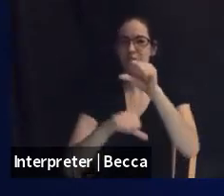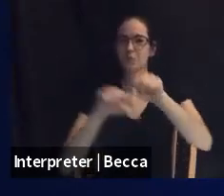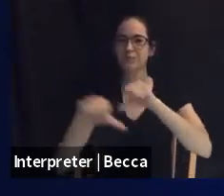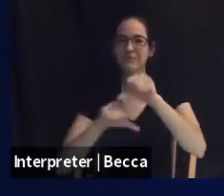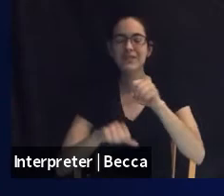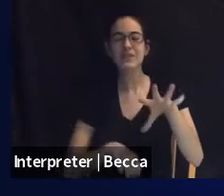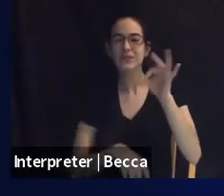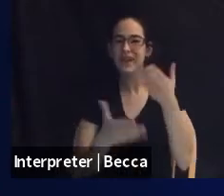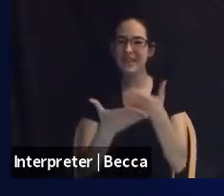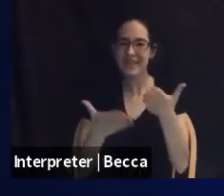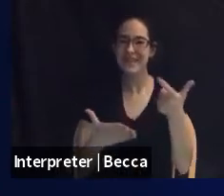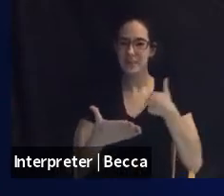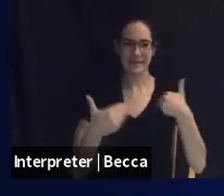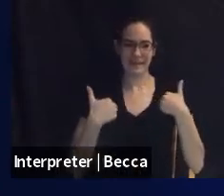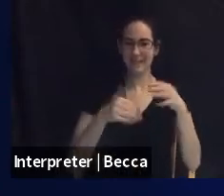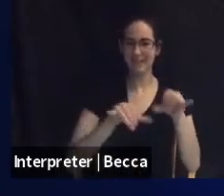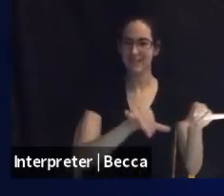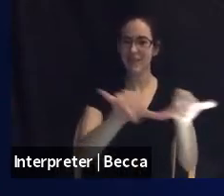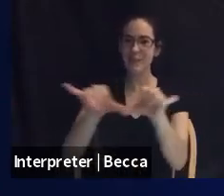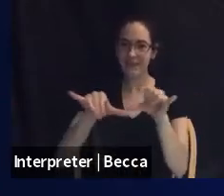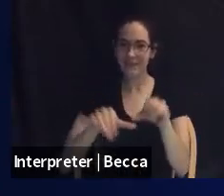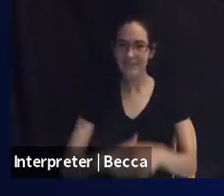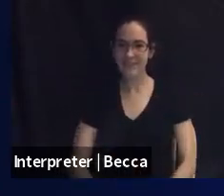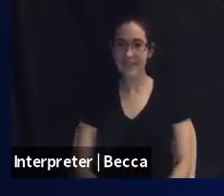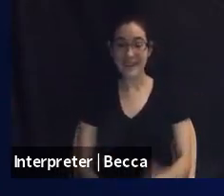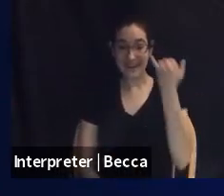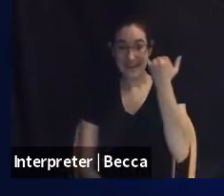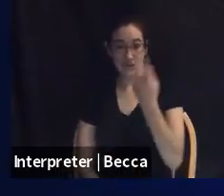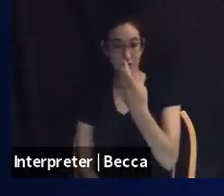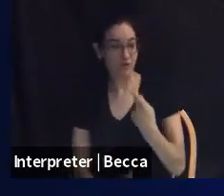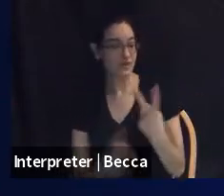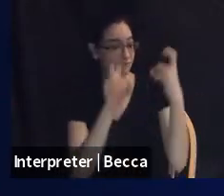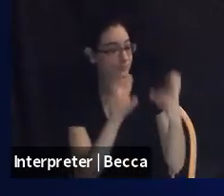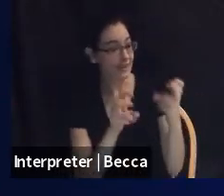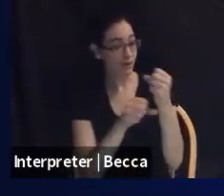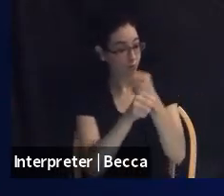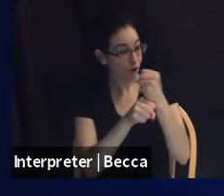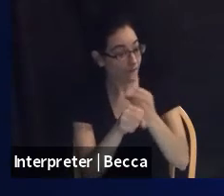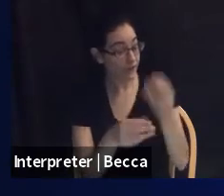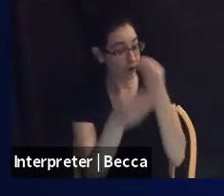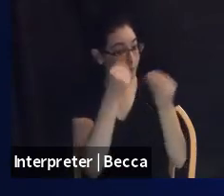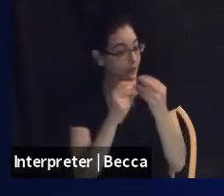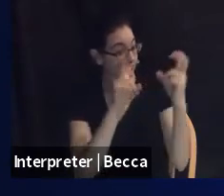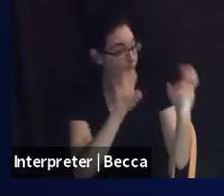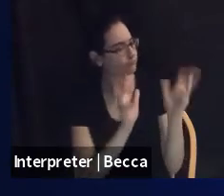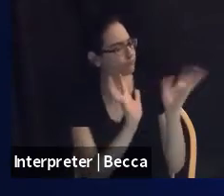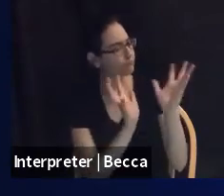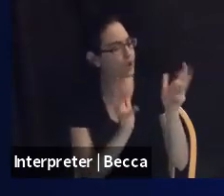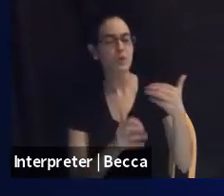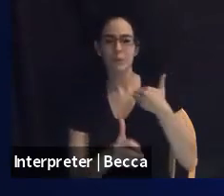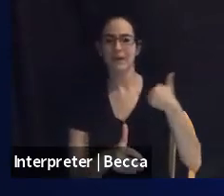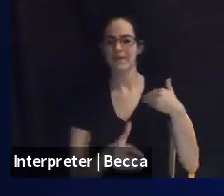we actually have in common. And I guarantee if you and I sat down over coffee or a meal, we could have something in